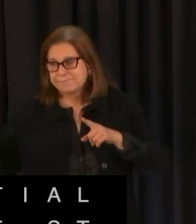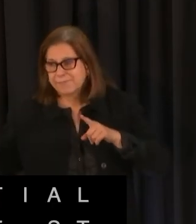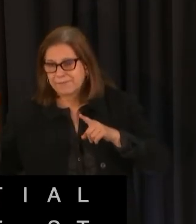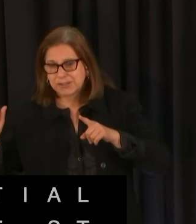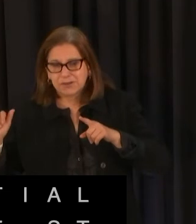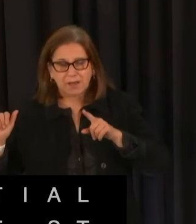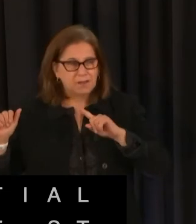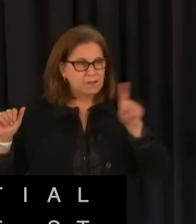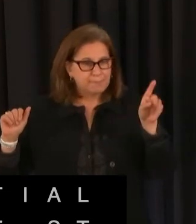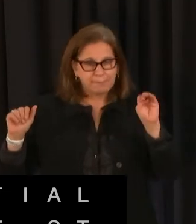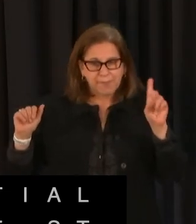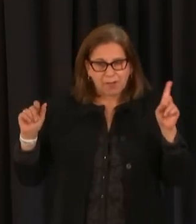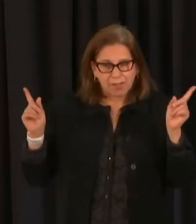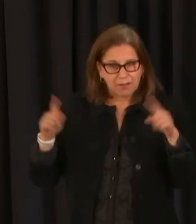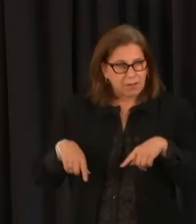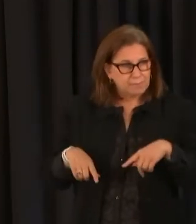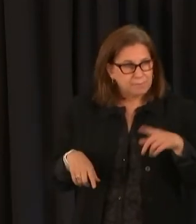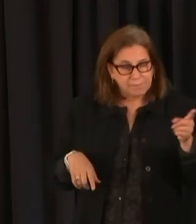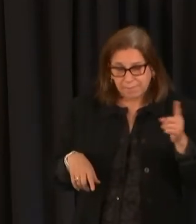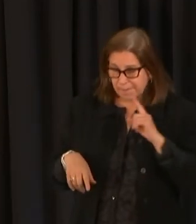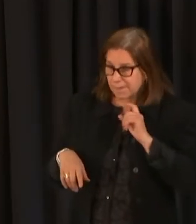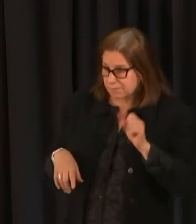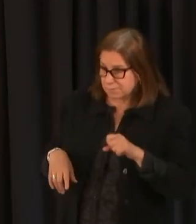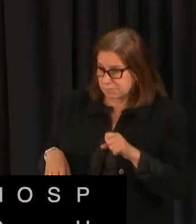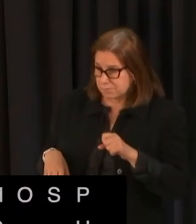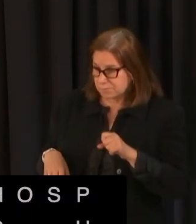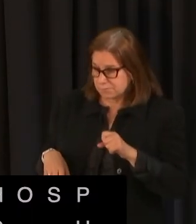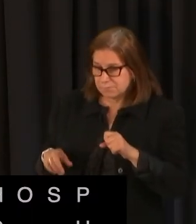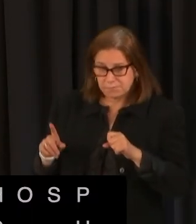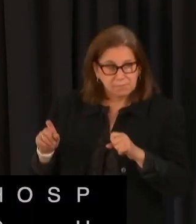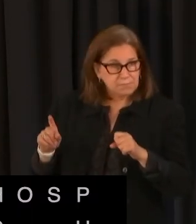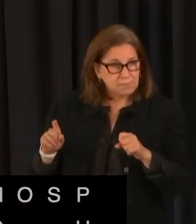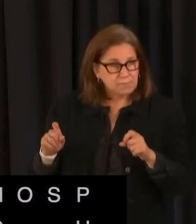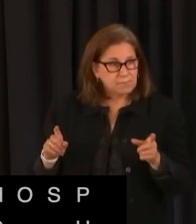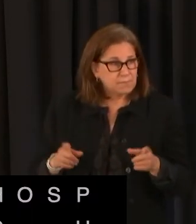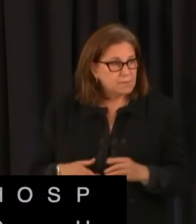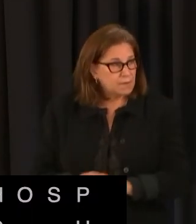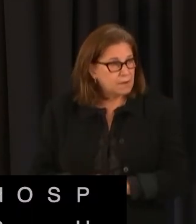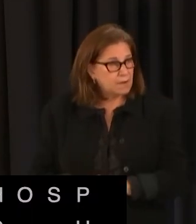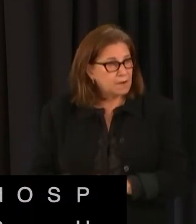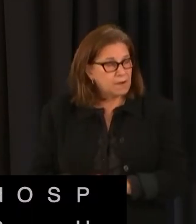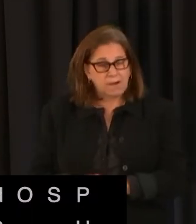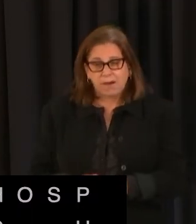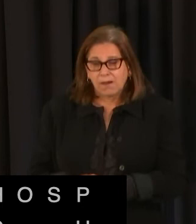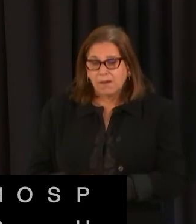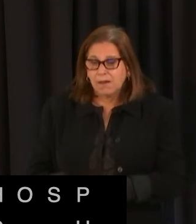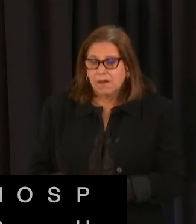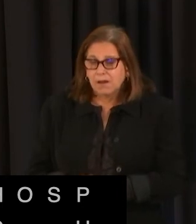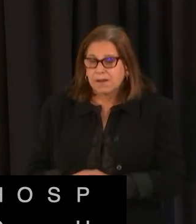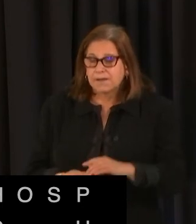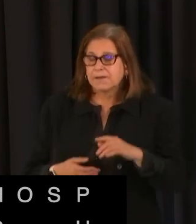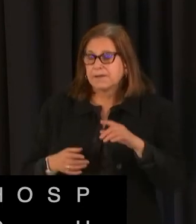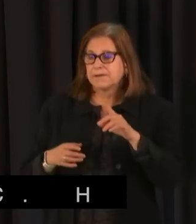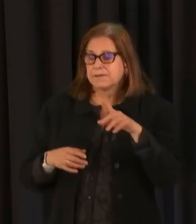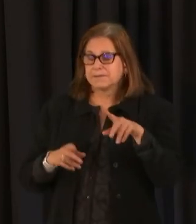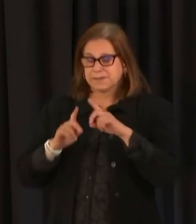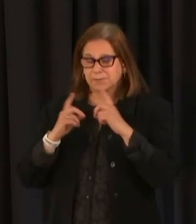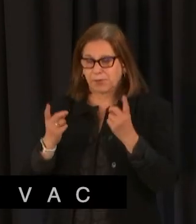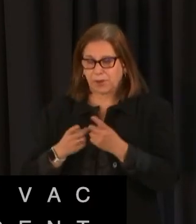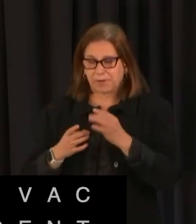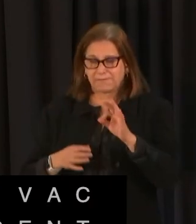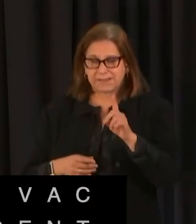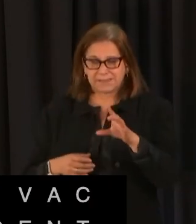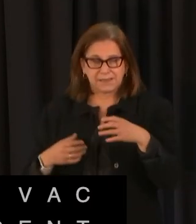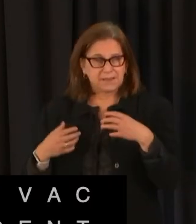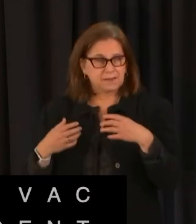a DC health policy that says those vaccines are only for DC residents? It's DC health policy. Okay, and that's a